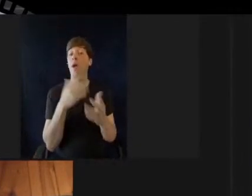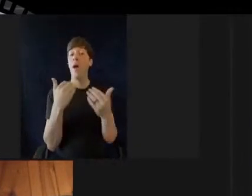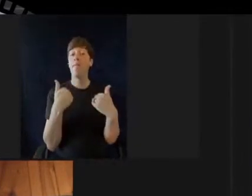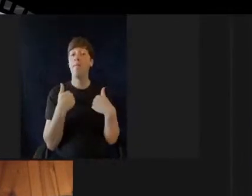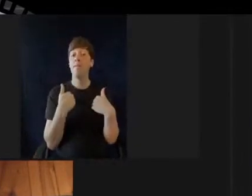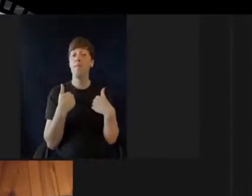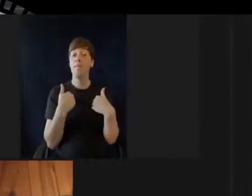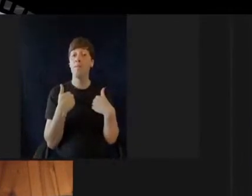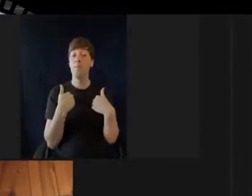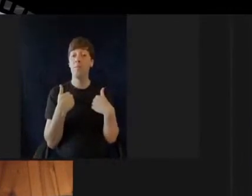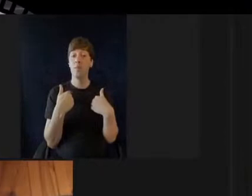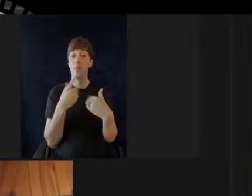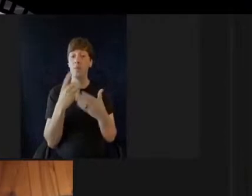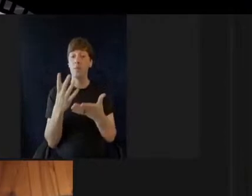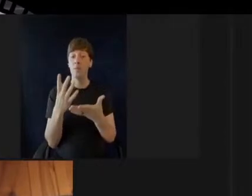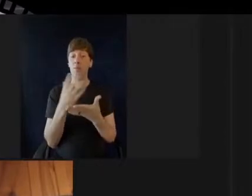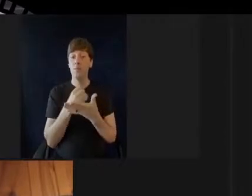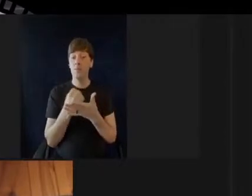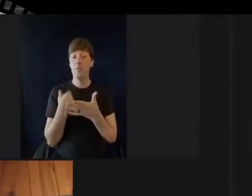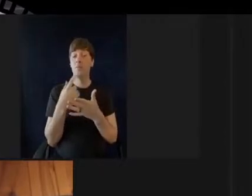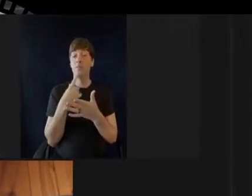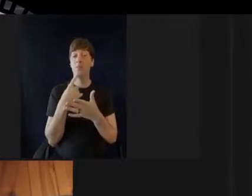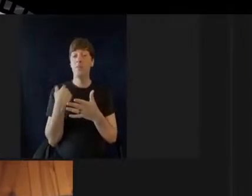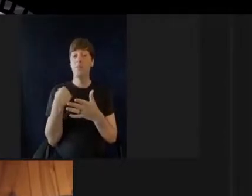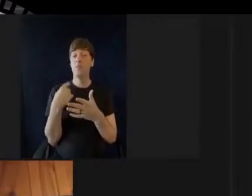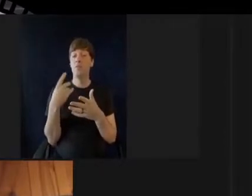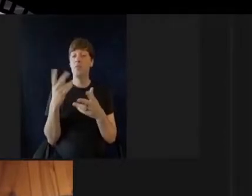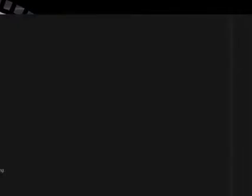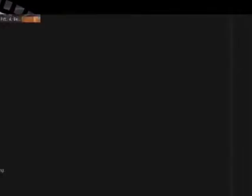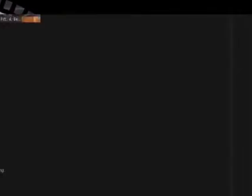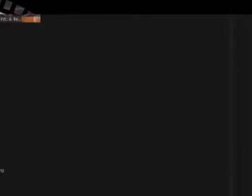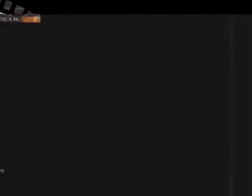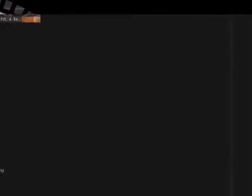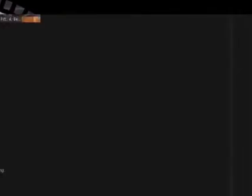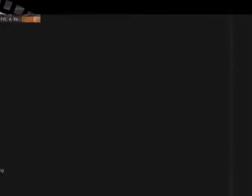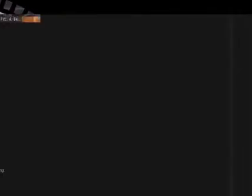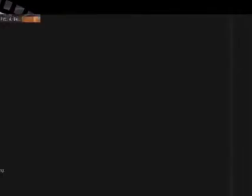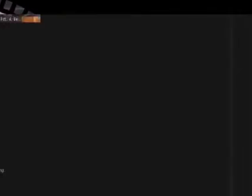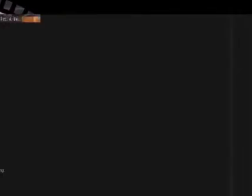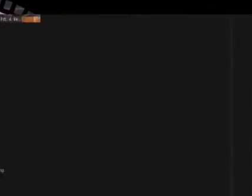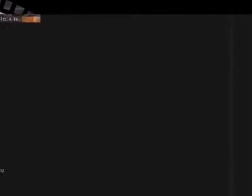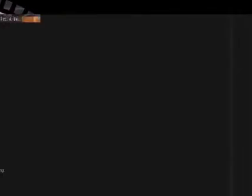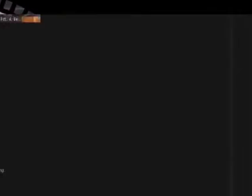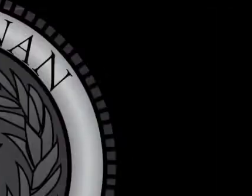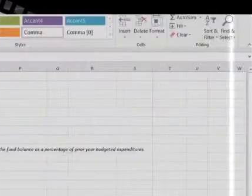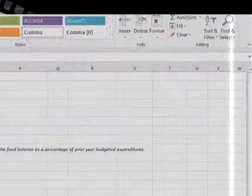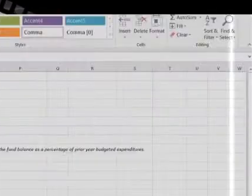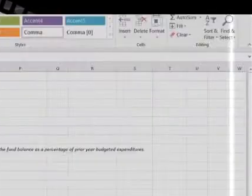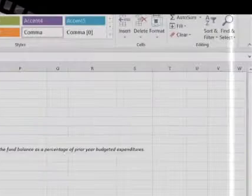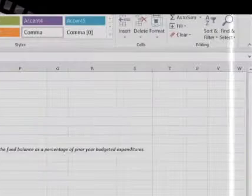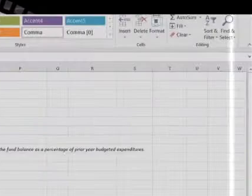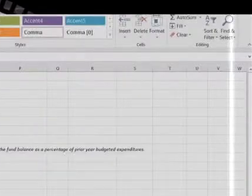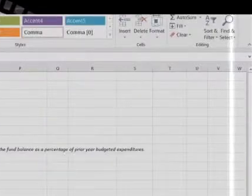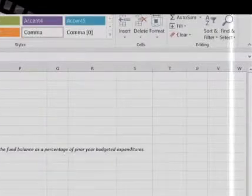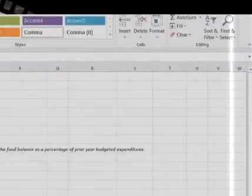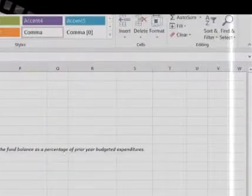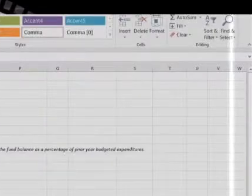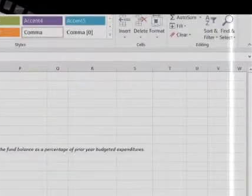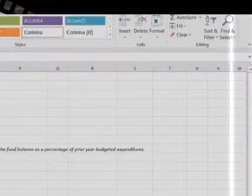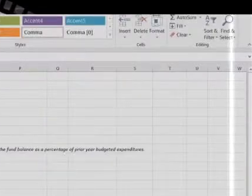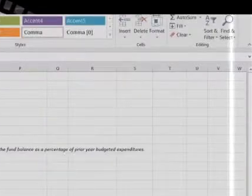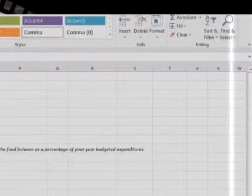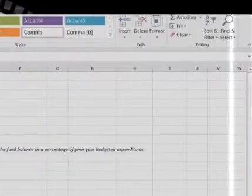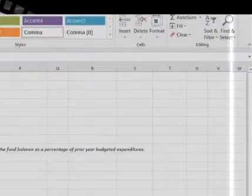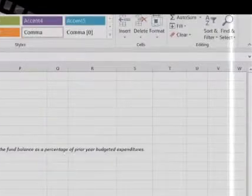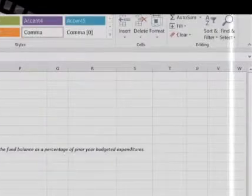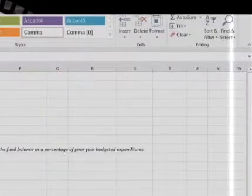have received, of course, the certified values and then the new calculations of the tax rate. We'll share our screen here. This updated spreadsheet